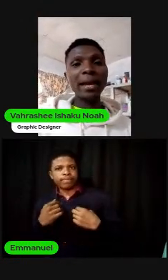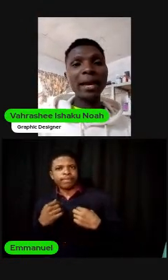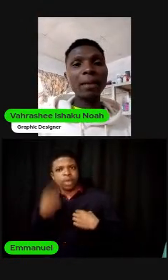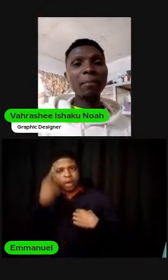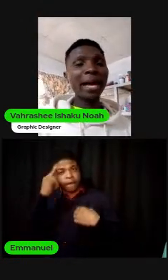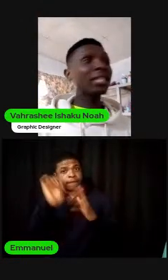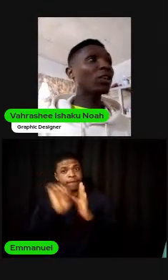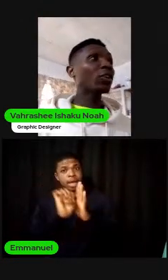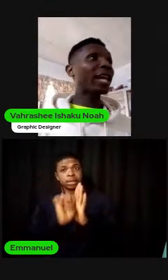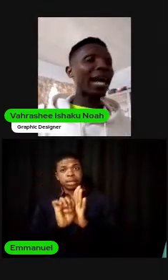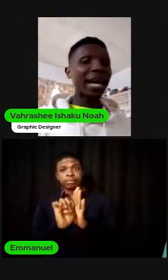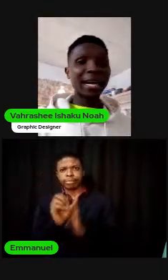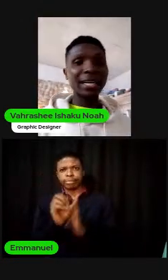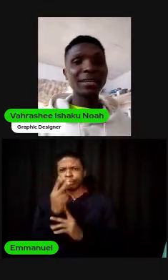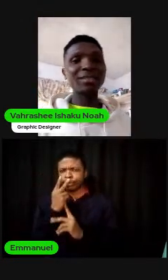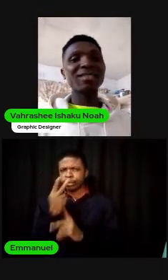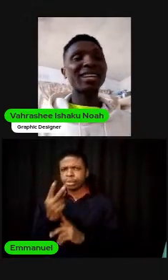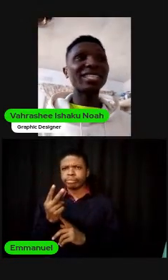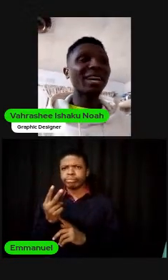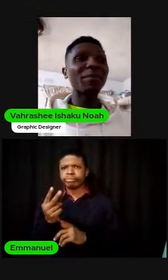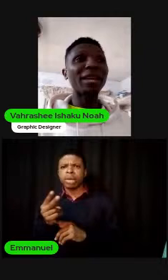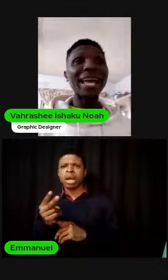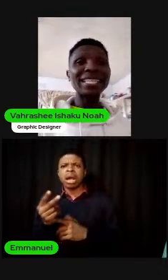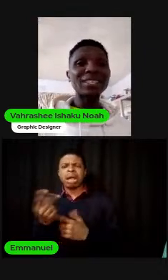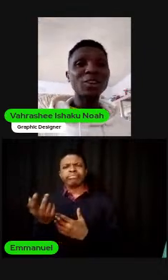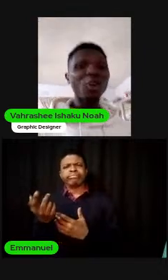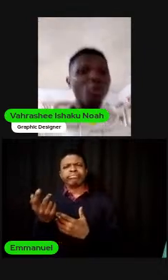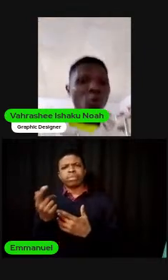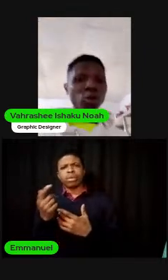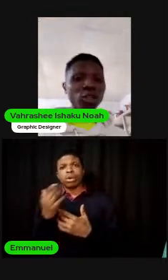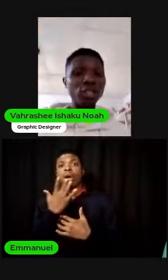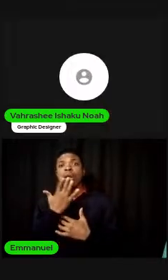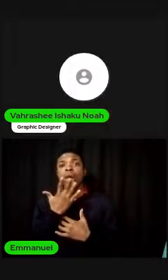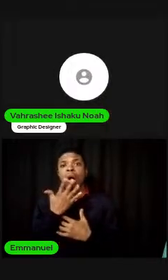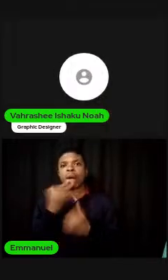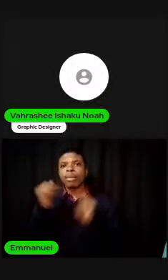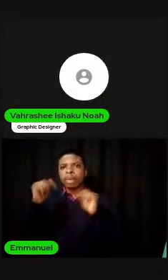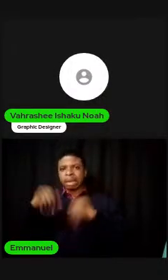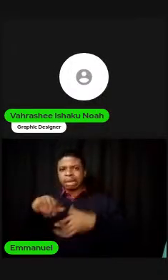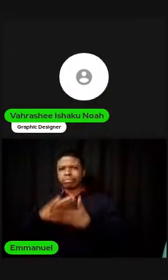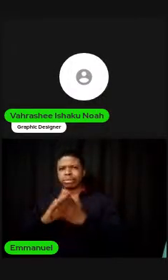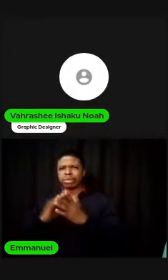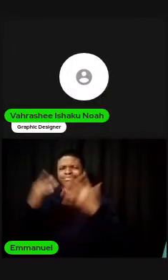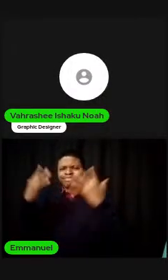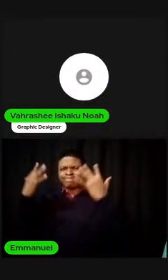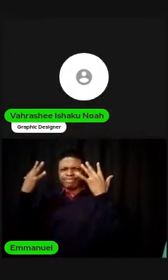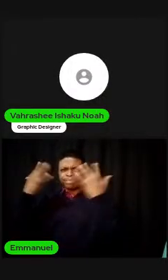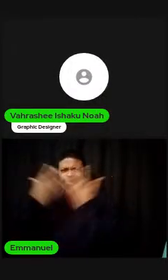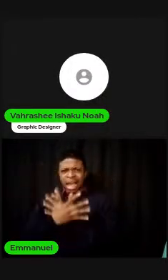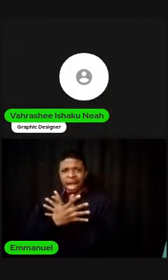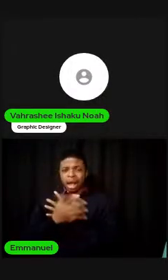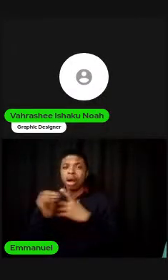be bright or dark, it can be light or bold.